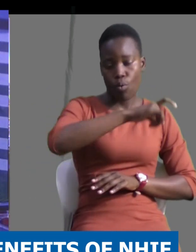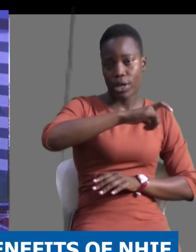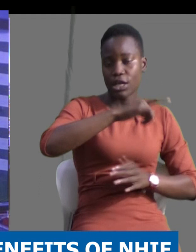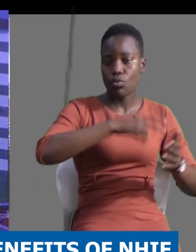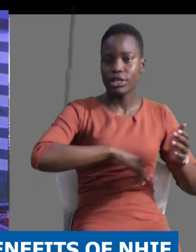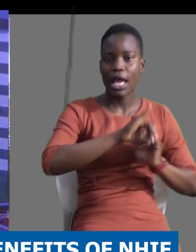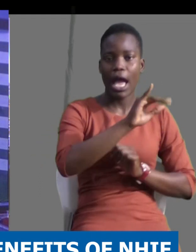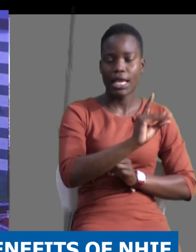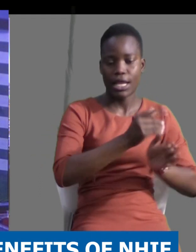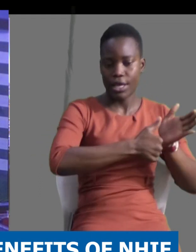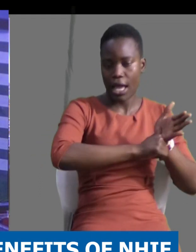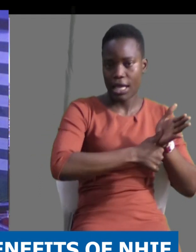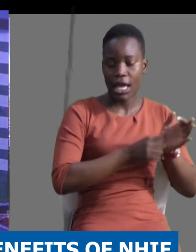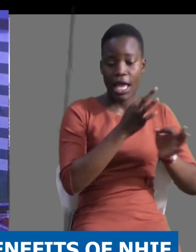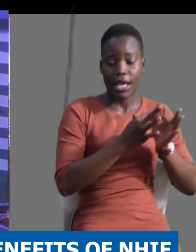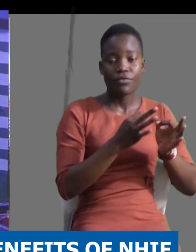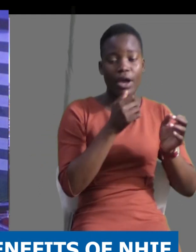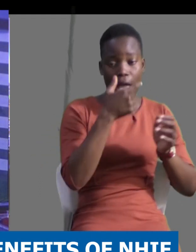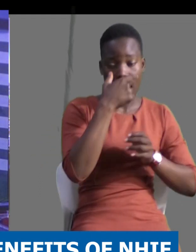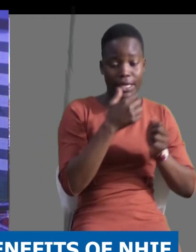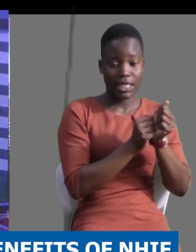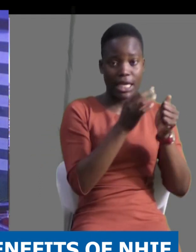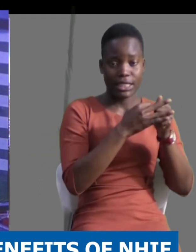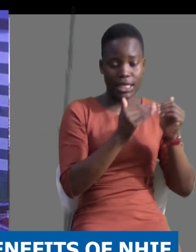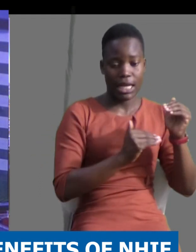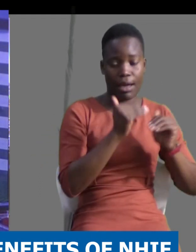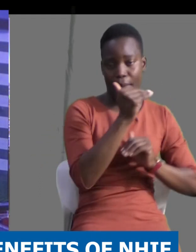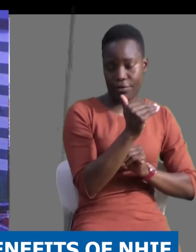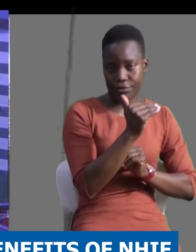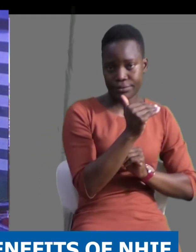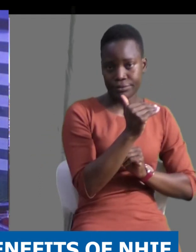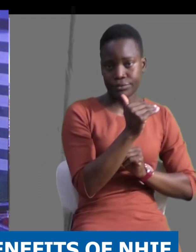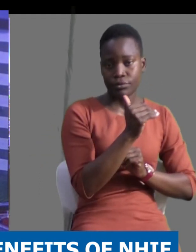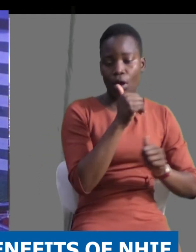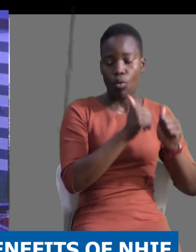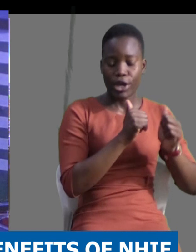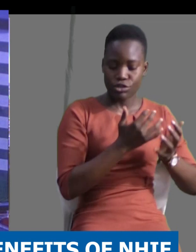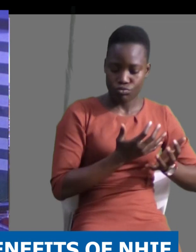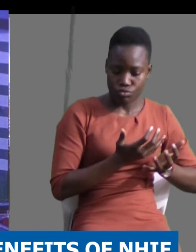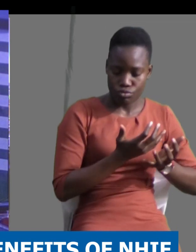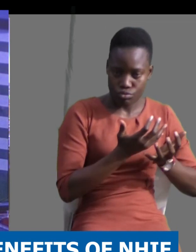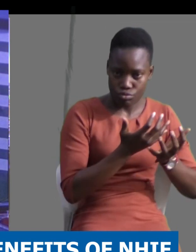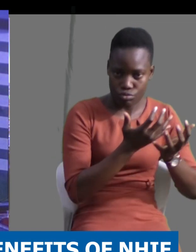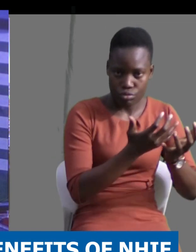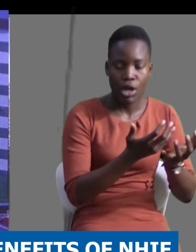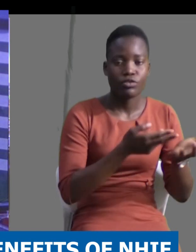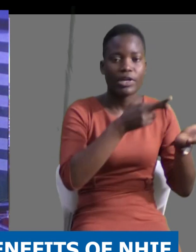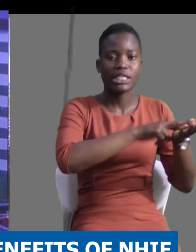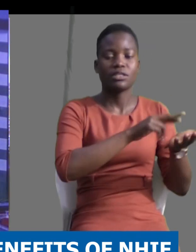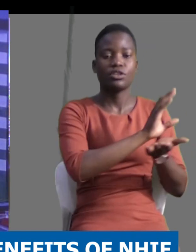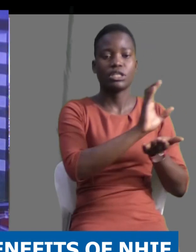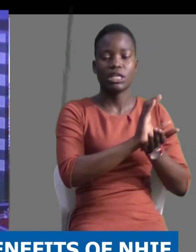needed? Definitely it's an ID card. If you're 18 years and above, that's an identity card, which you come